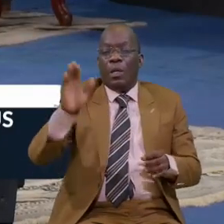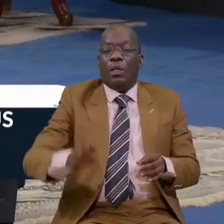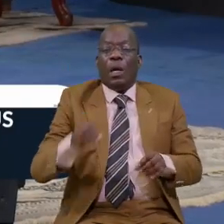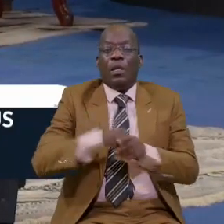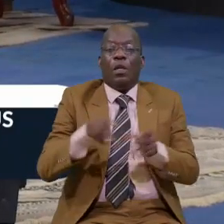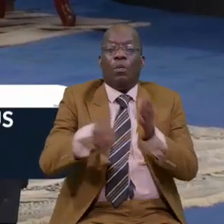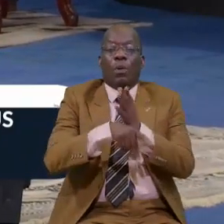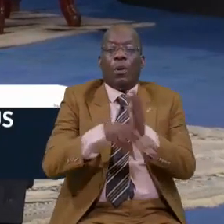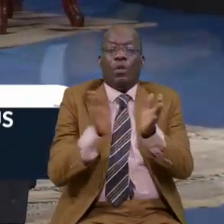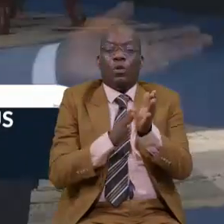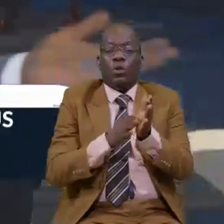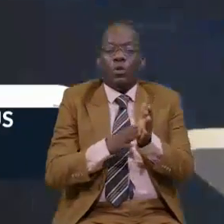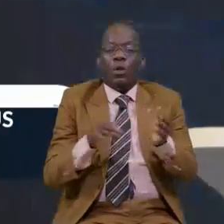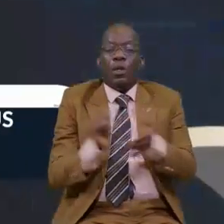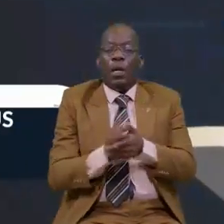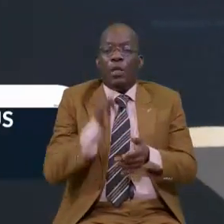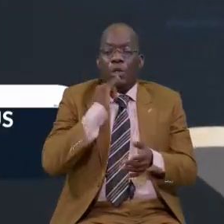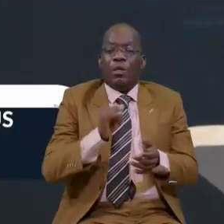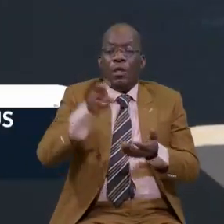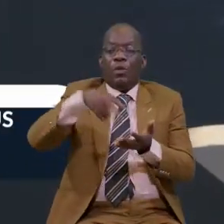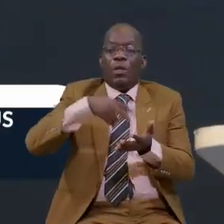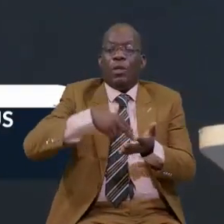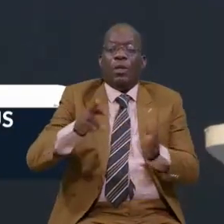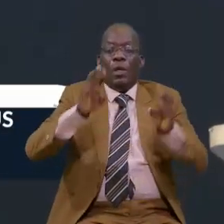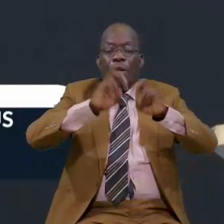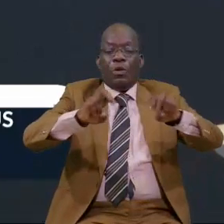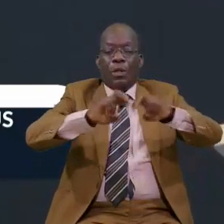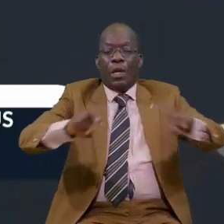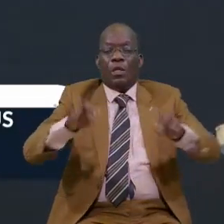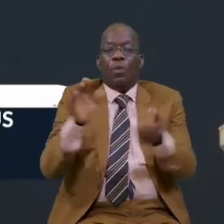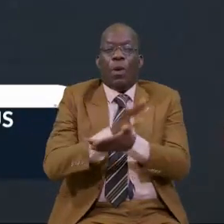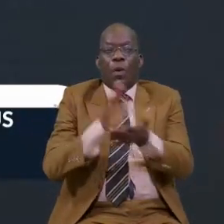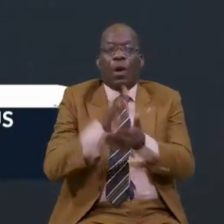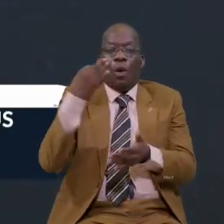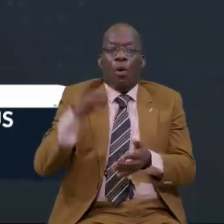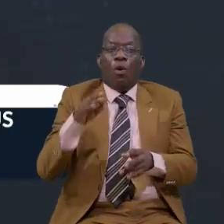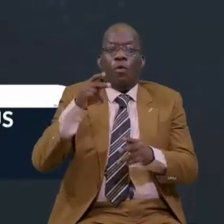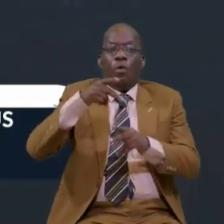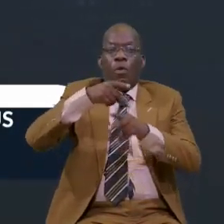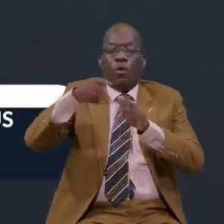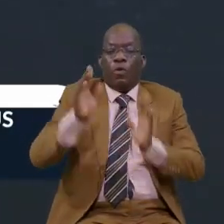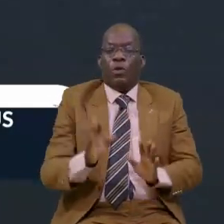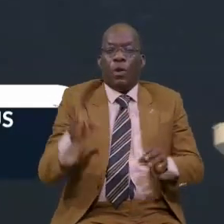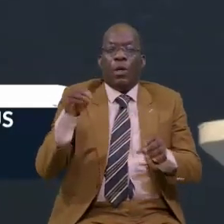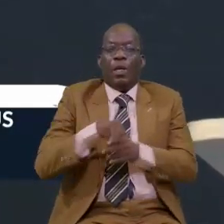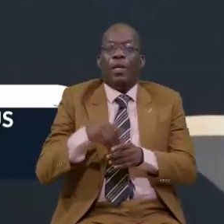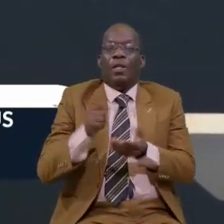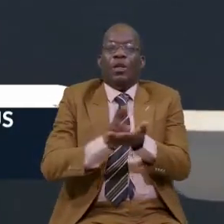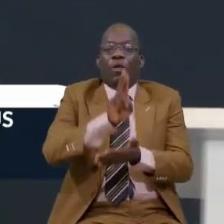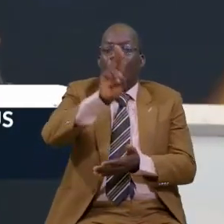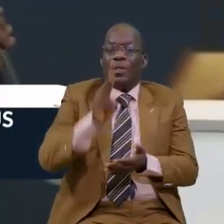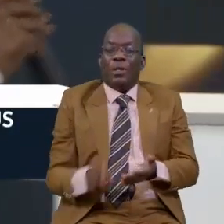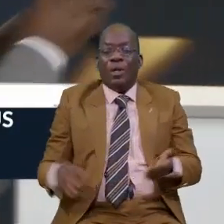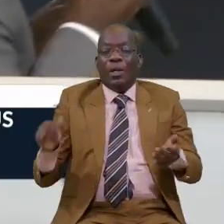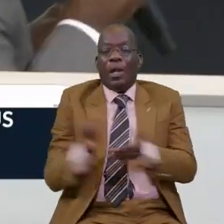the research paper of a professor in a very difficult subject. That primary school